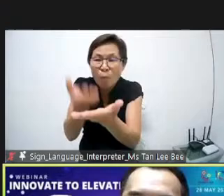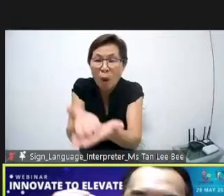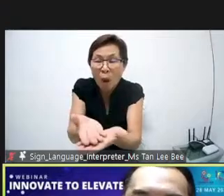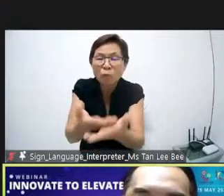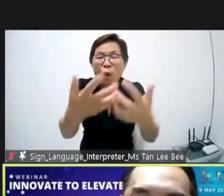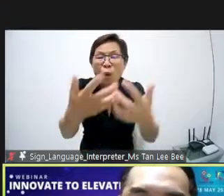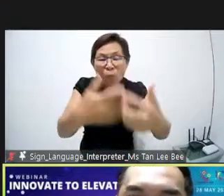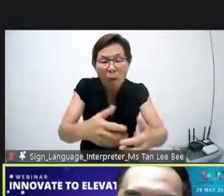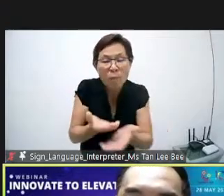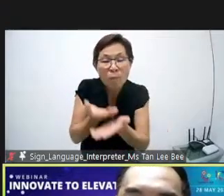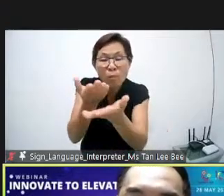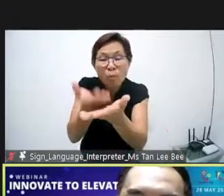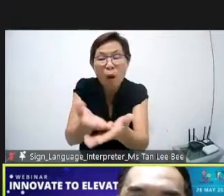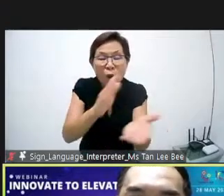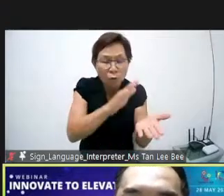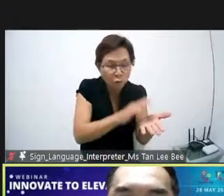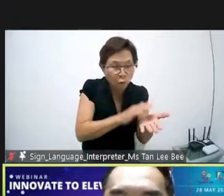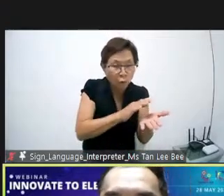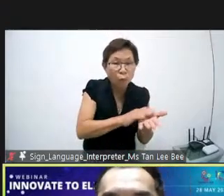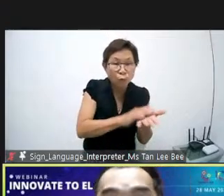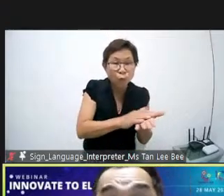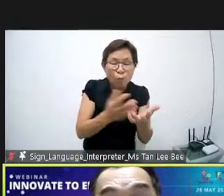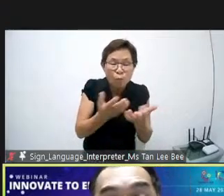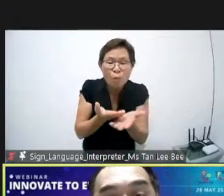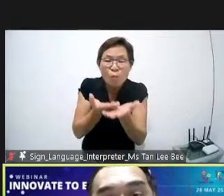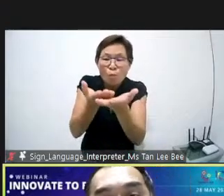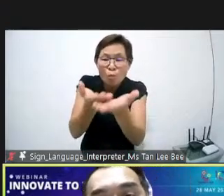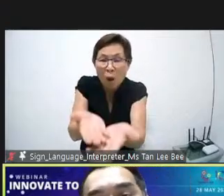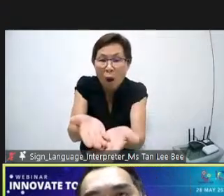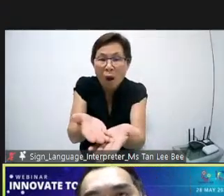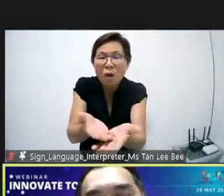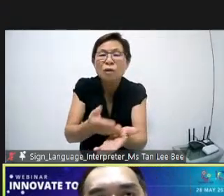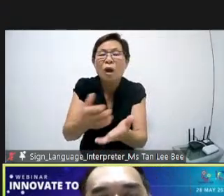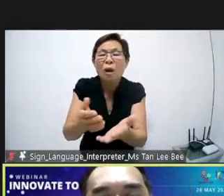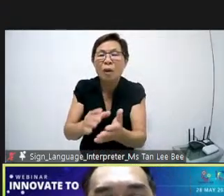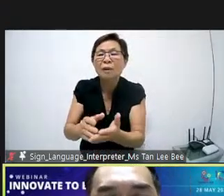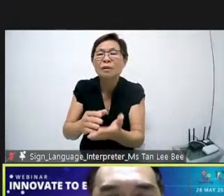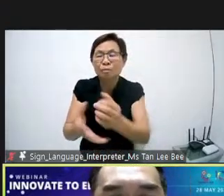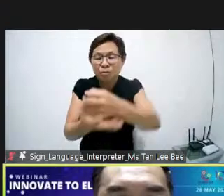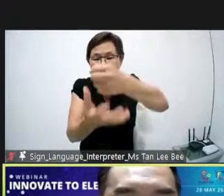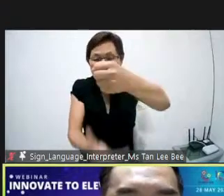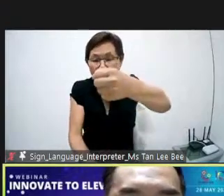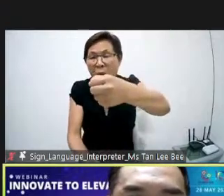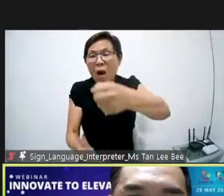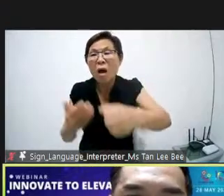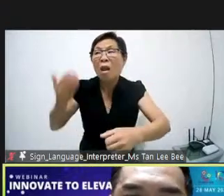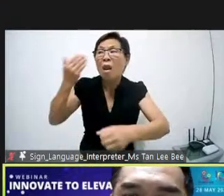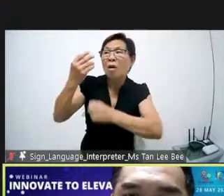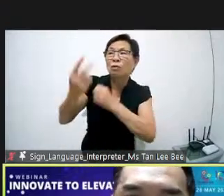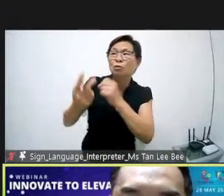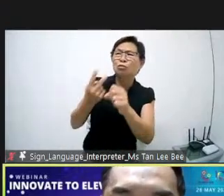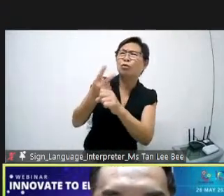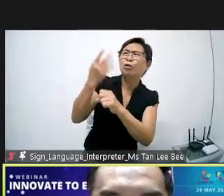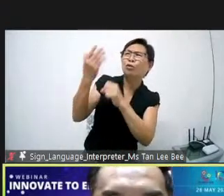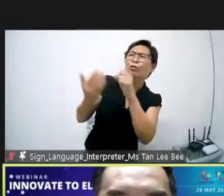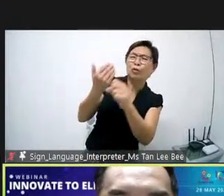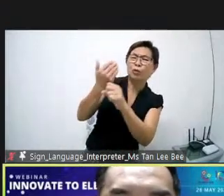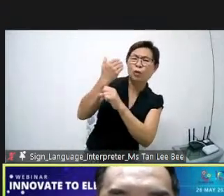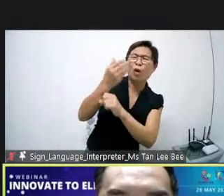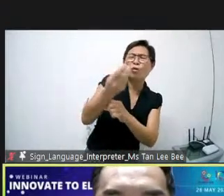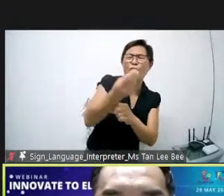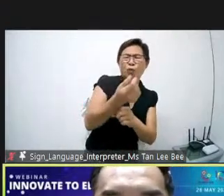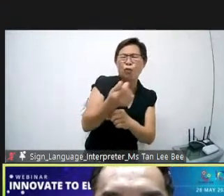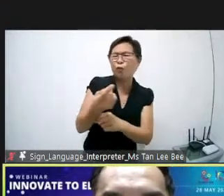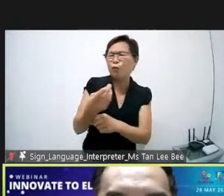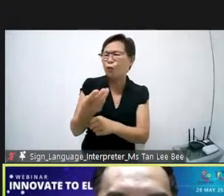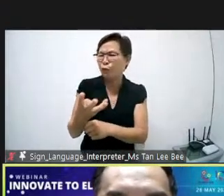they can allocate certain budget. Just for mention, last few years actually I've collaborated with few schools in Johor. We